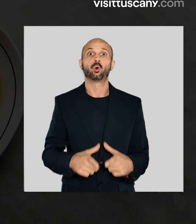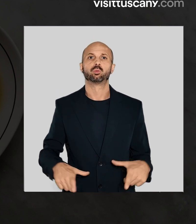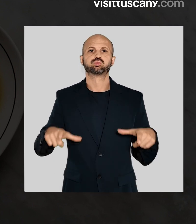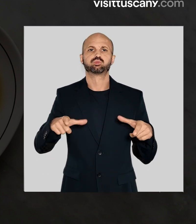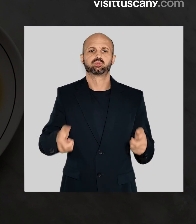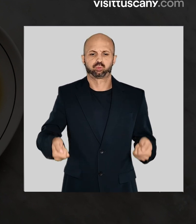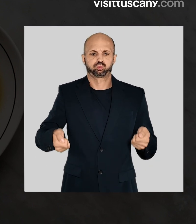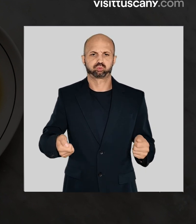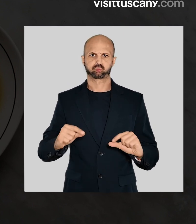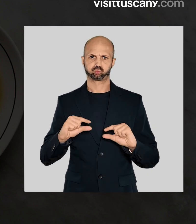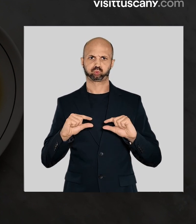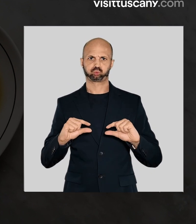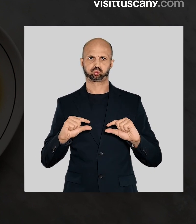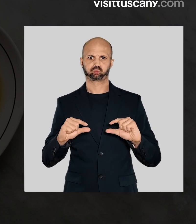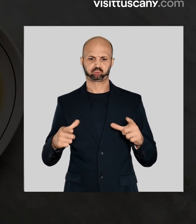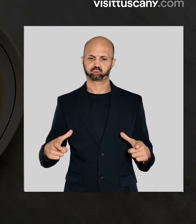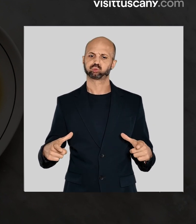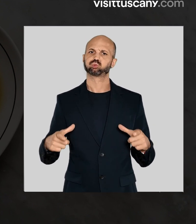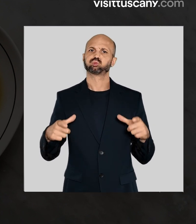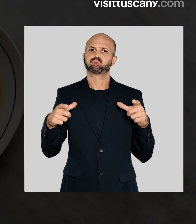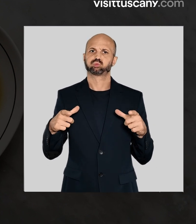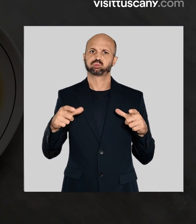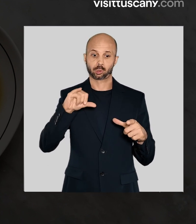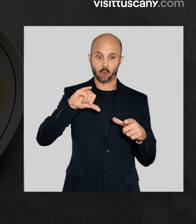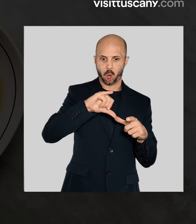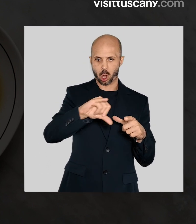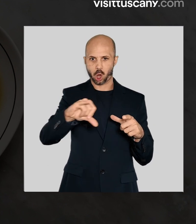Pour the olive oil into a thick-bottomed pot.